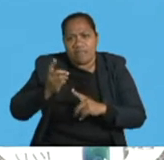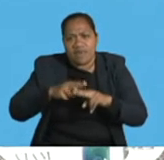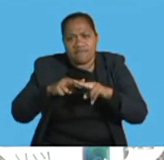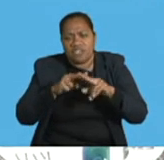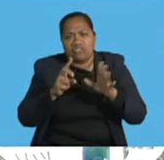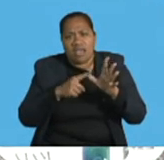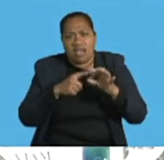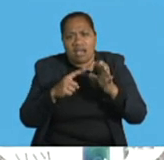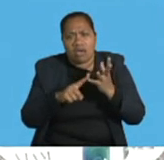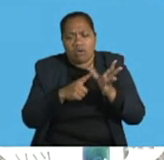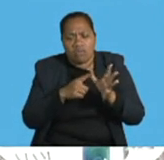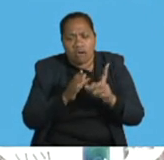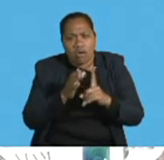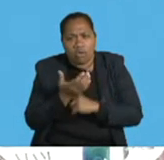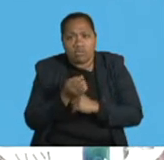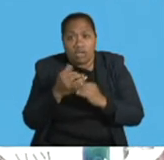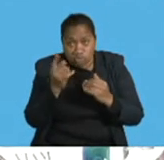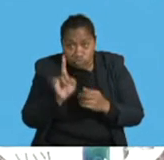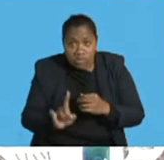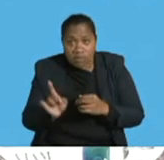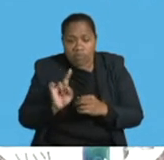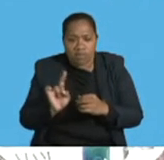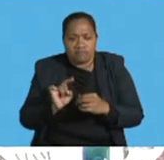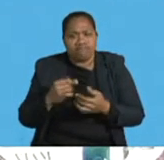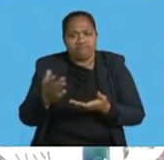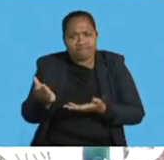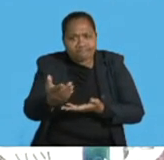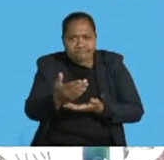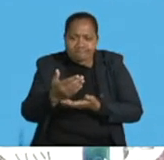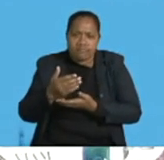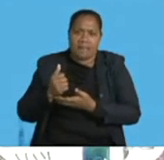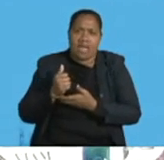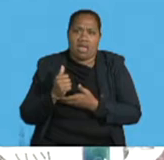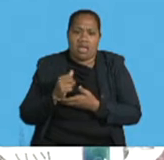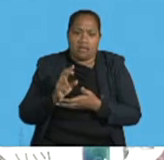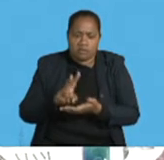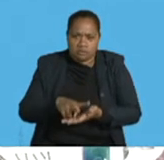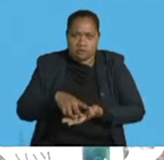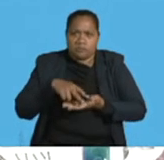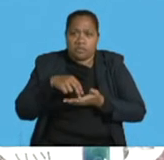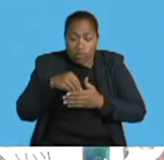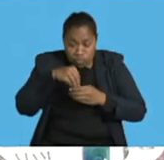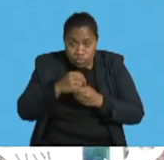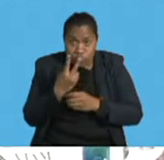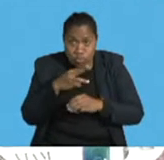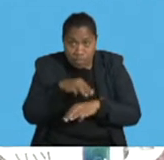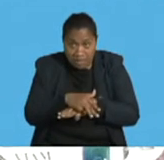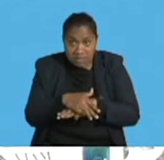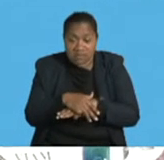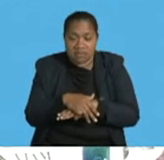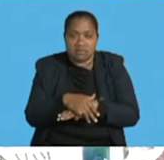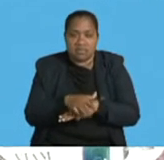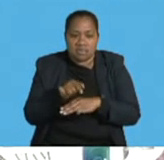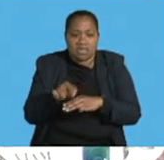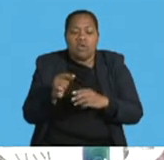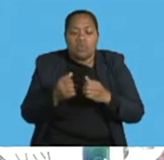Today, the Thamboni Multi-Species Project is getting back on its feet. Within 2 months, the facility will start